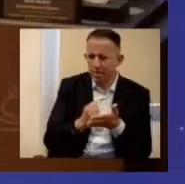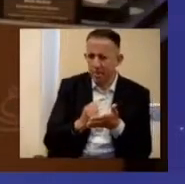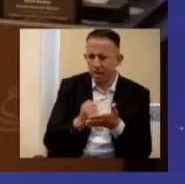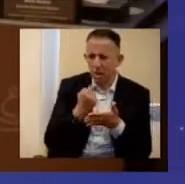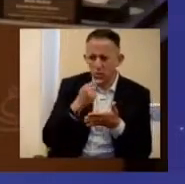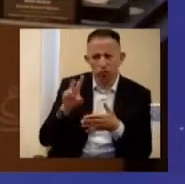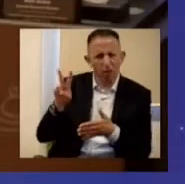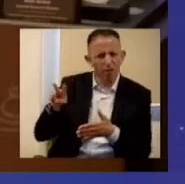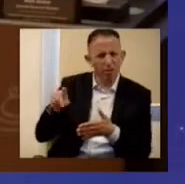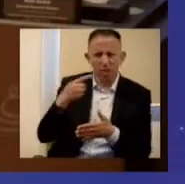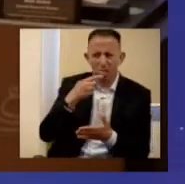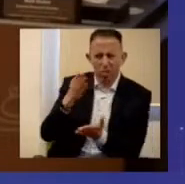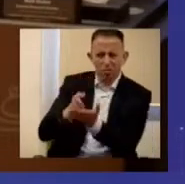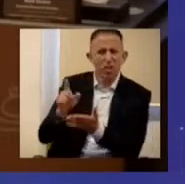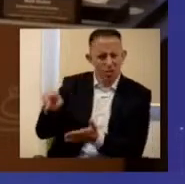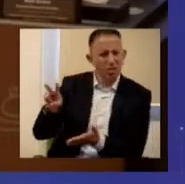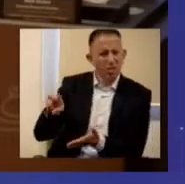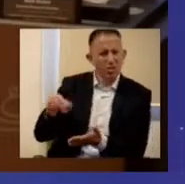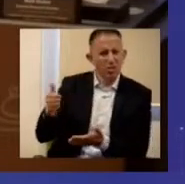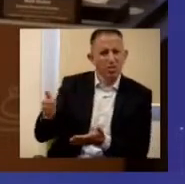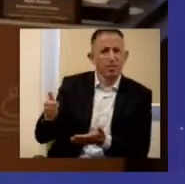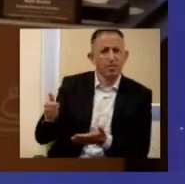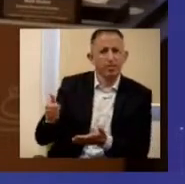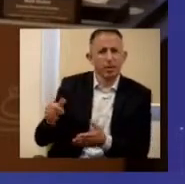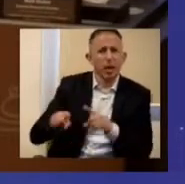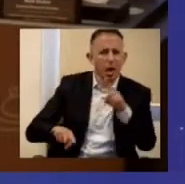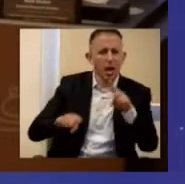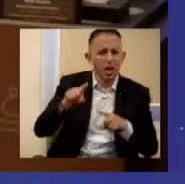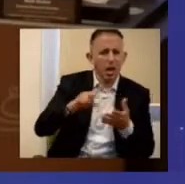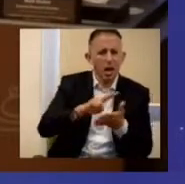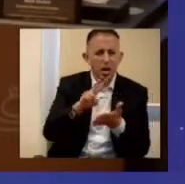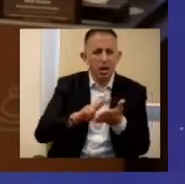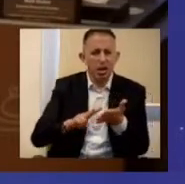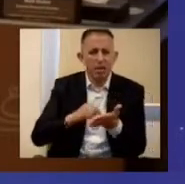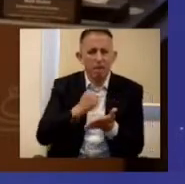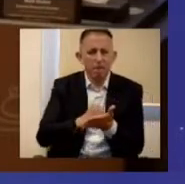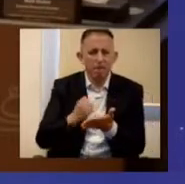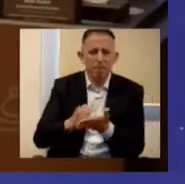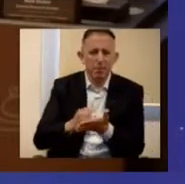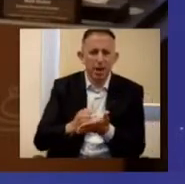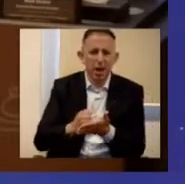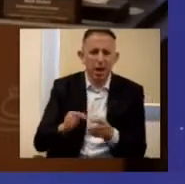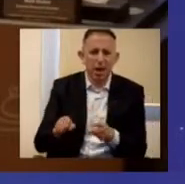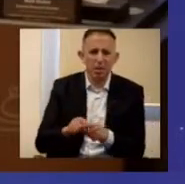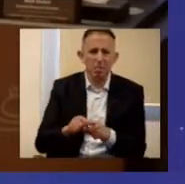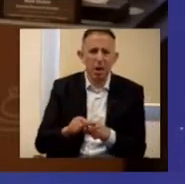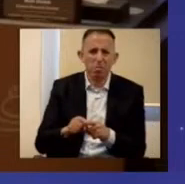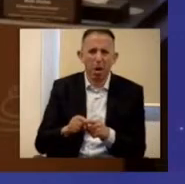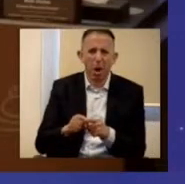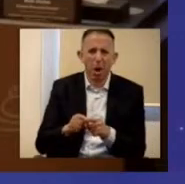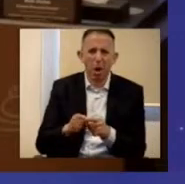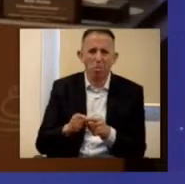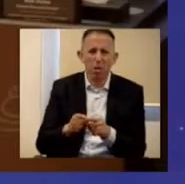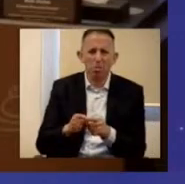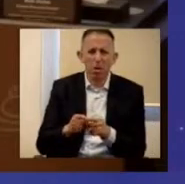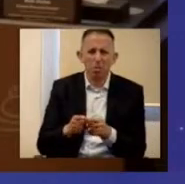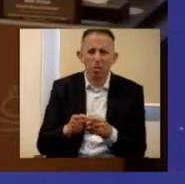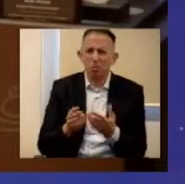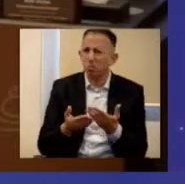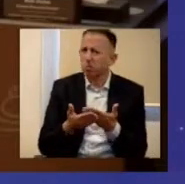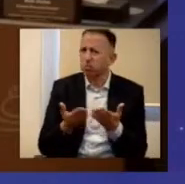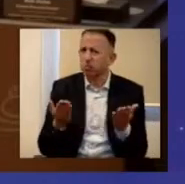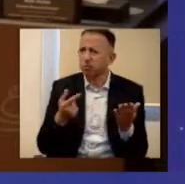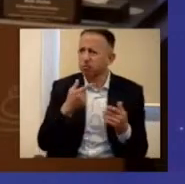I think we can make other kinds of events that are very important in the teaching life. And the continuous assessment can be